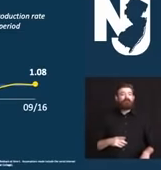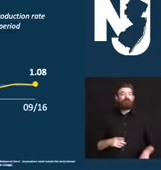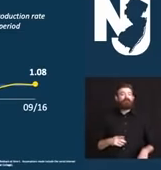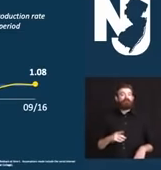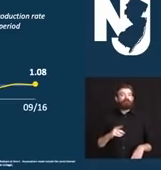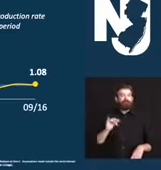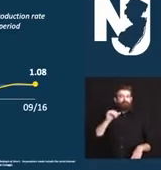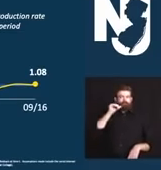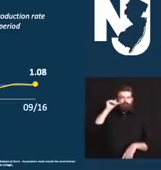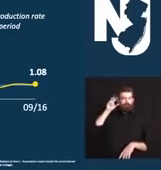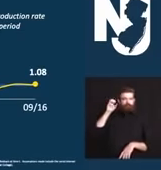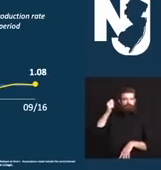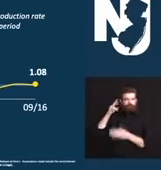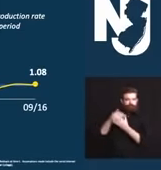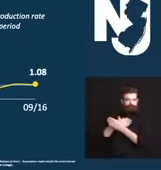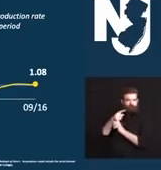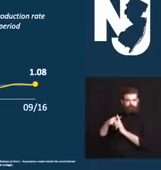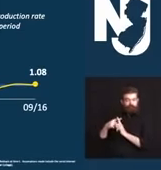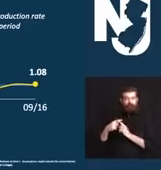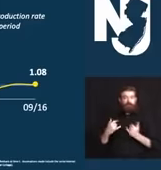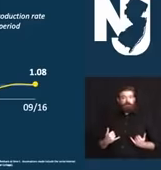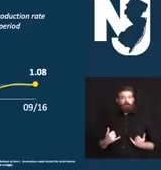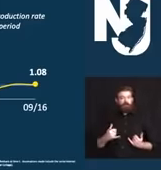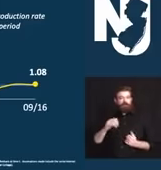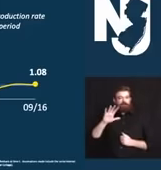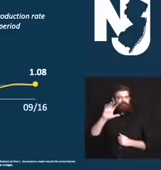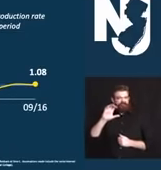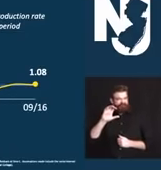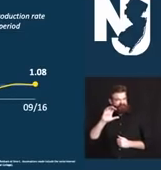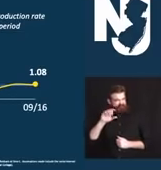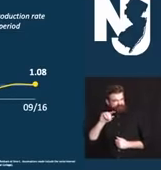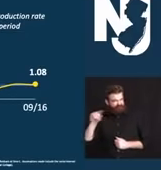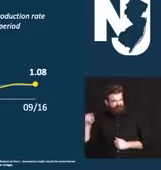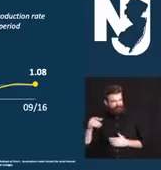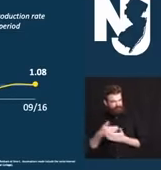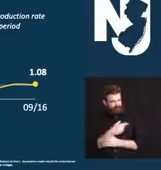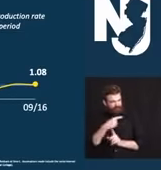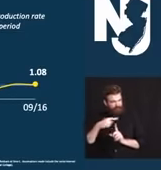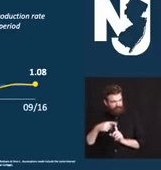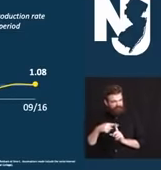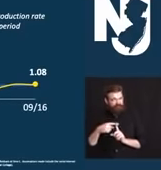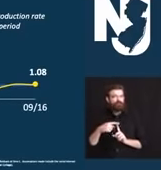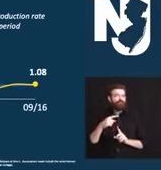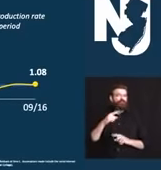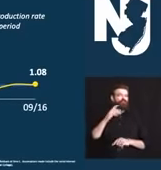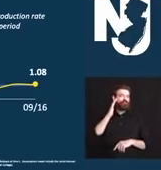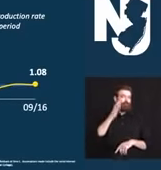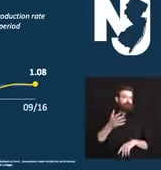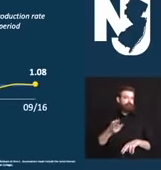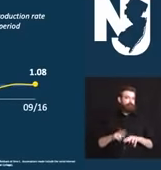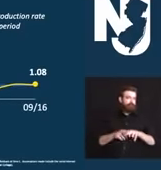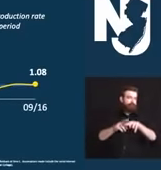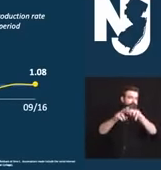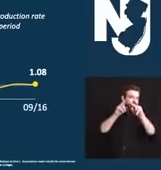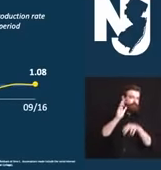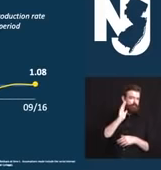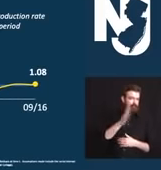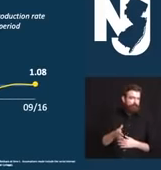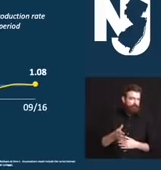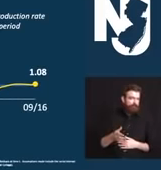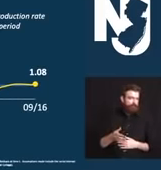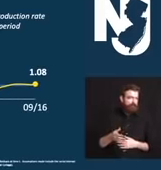say, a few days from now, that number's bound to go up a little bit. So we want to get that, if we can, folks,